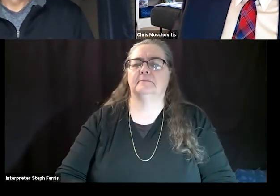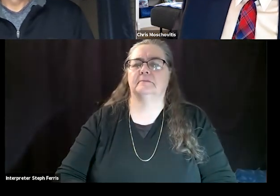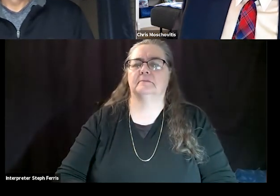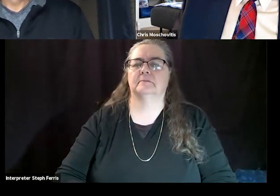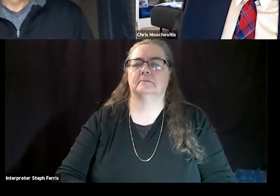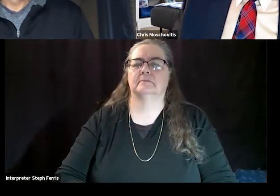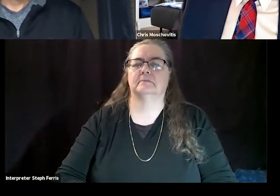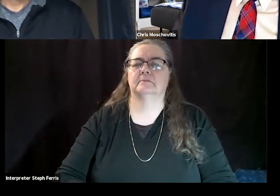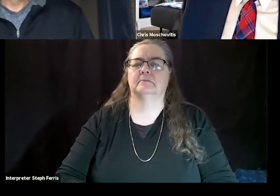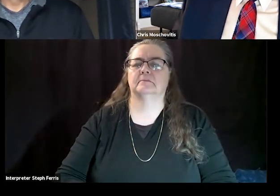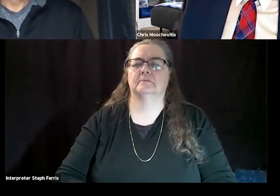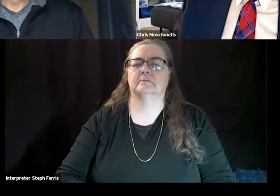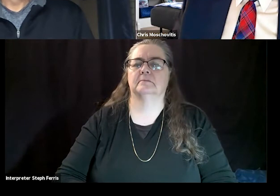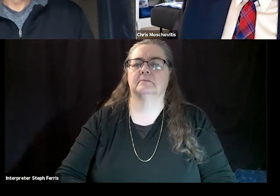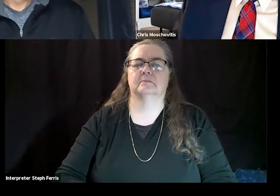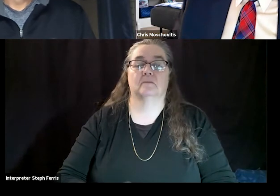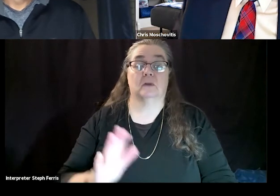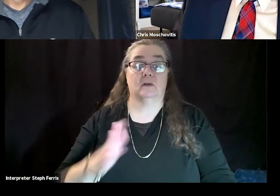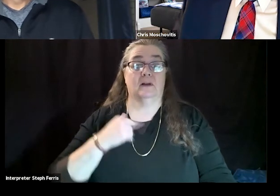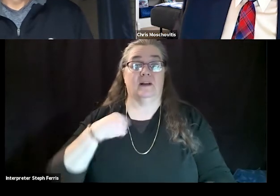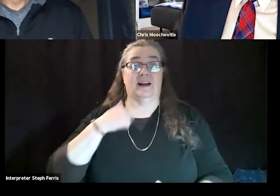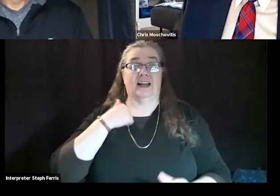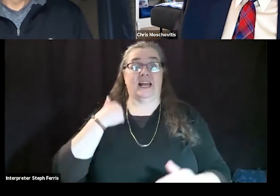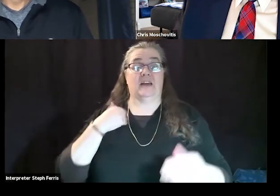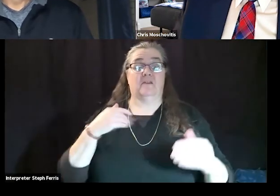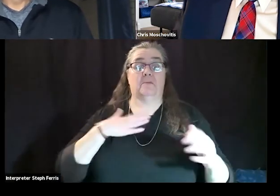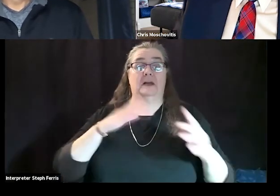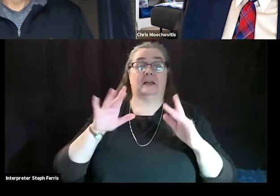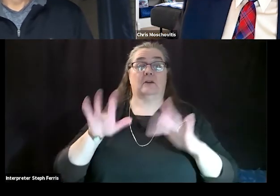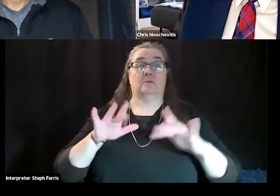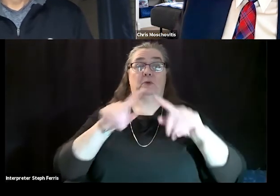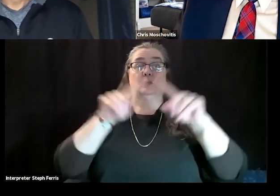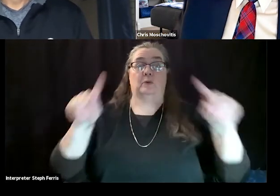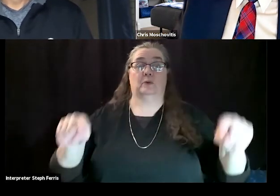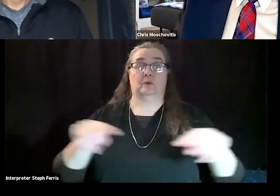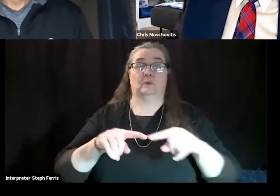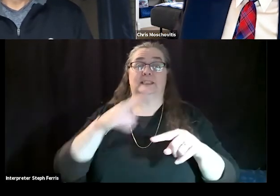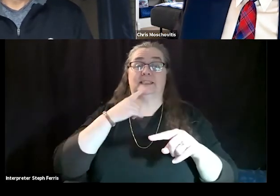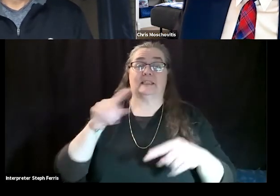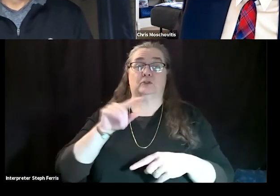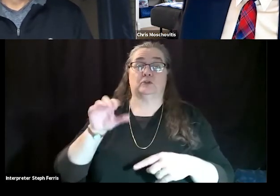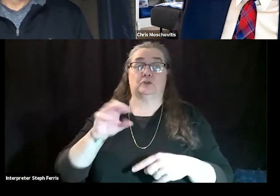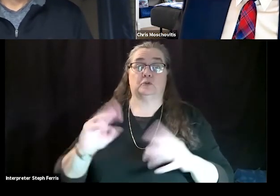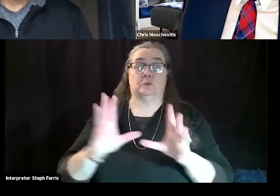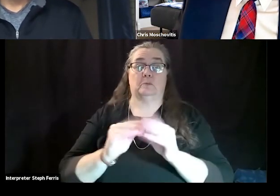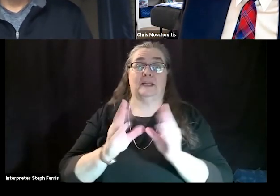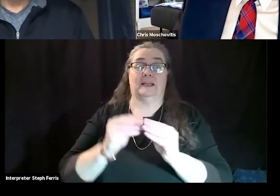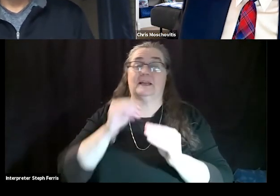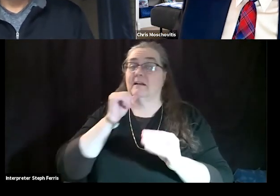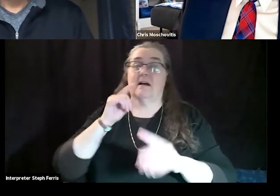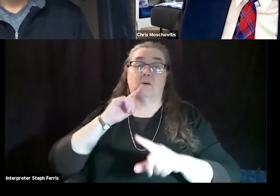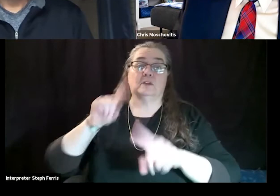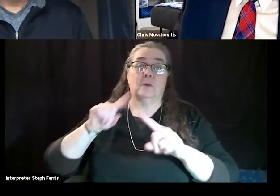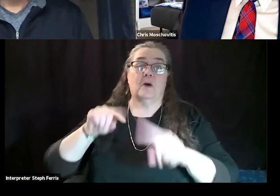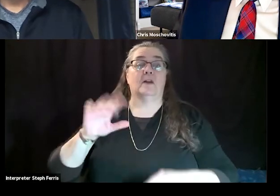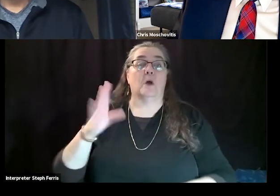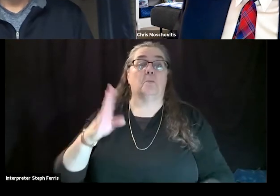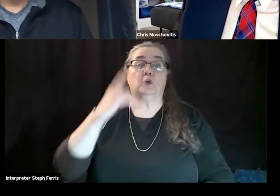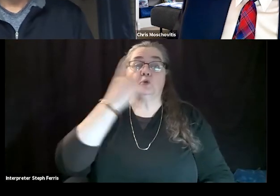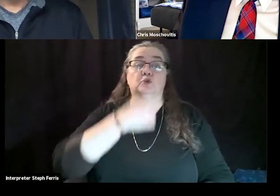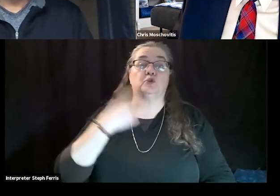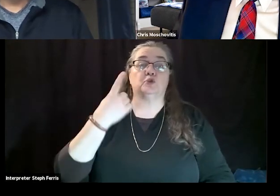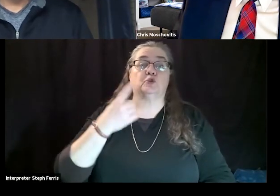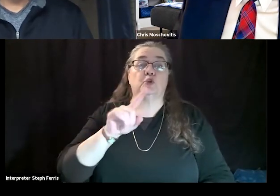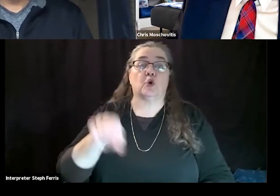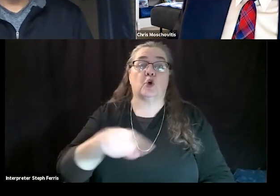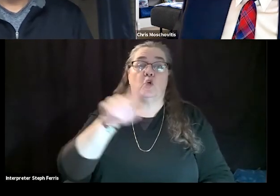I have the blue circle of death, and it says Zoom meeting not responding. Uh-oh. Uh-huh. You're still here with